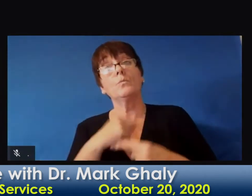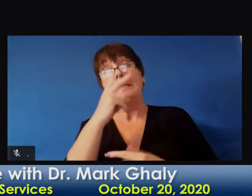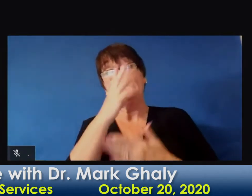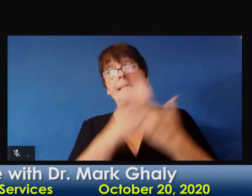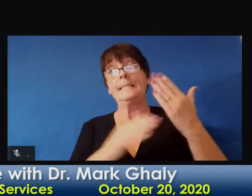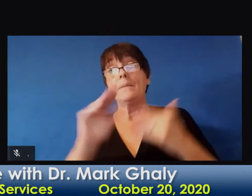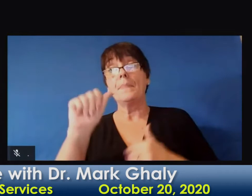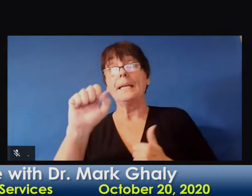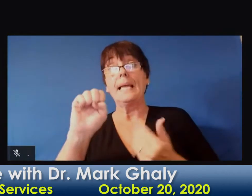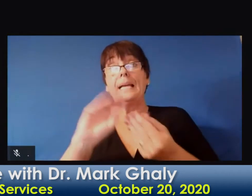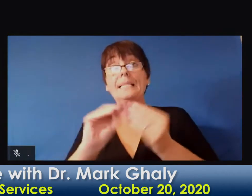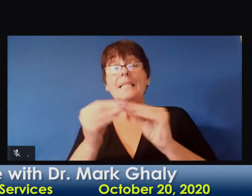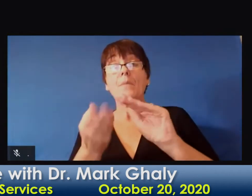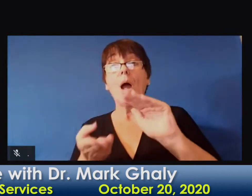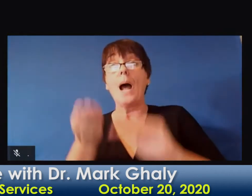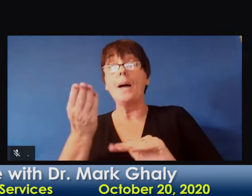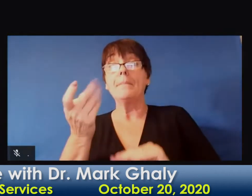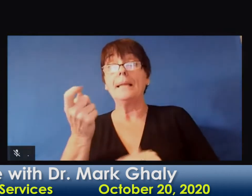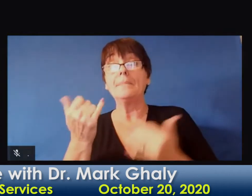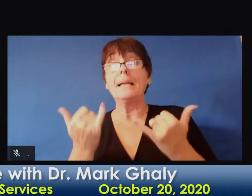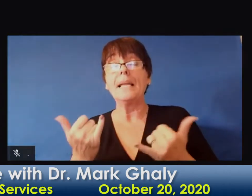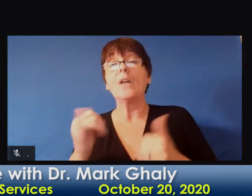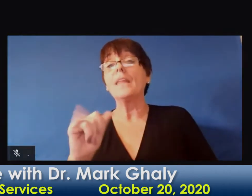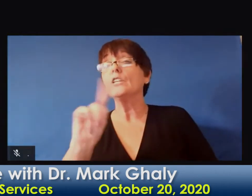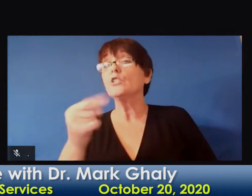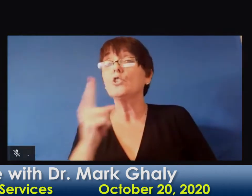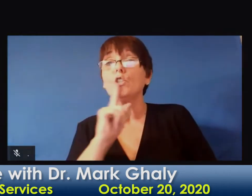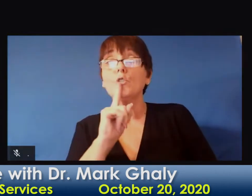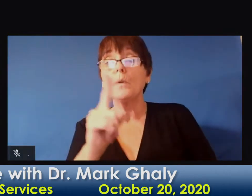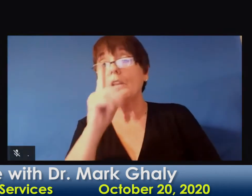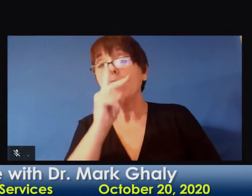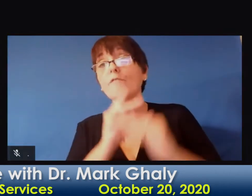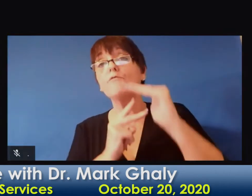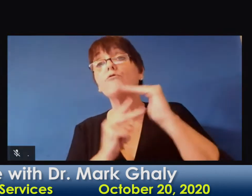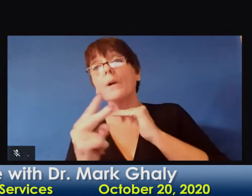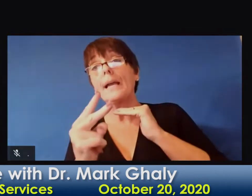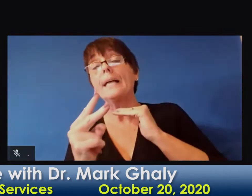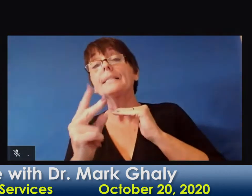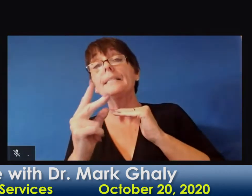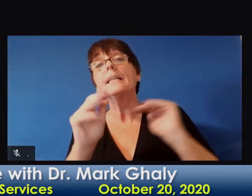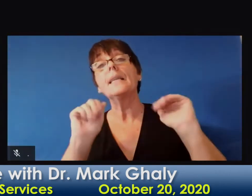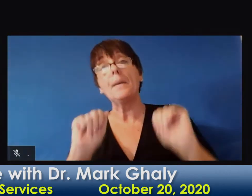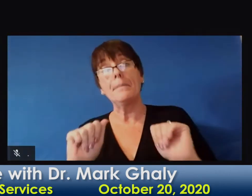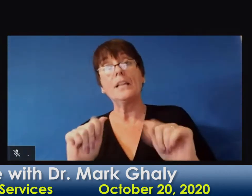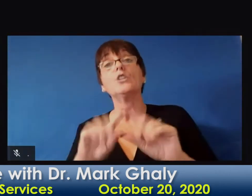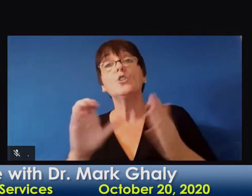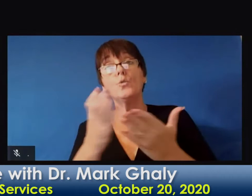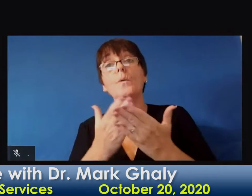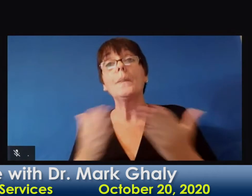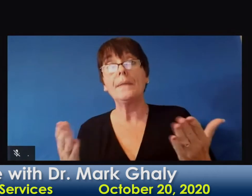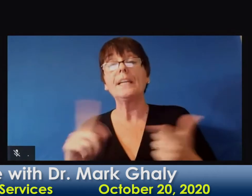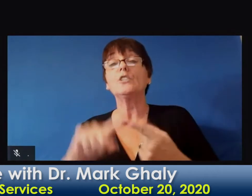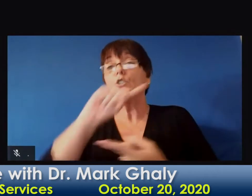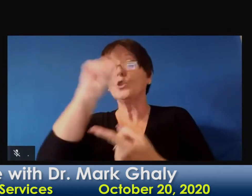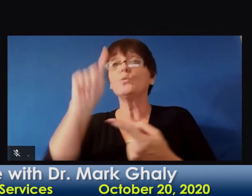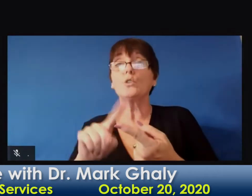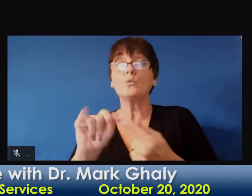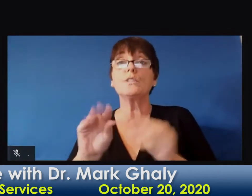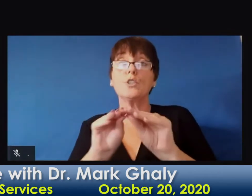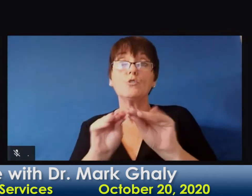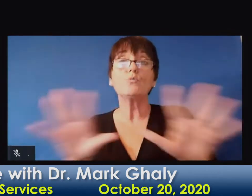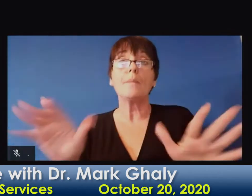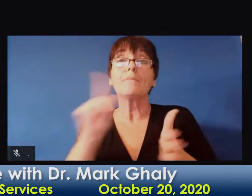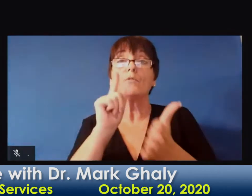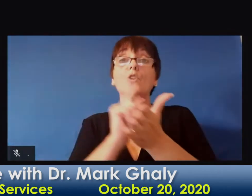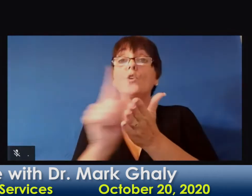case numbers up a little now, that it's really just forecasting an ability to do the things to reduce transmission in the weeks